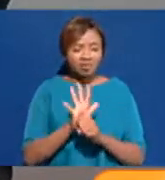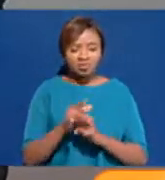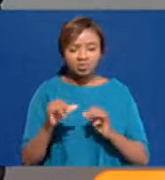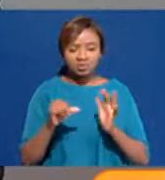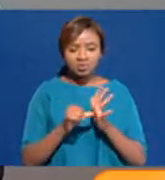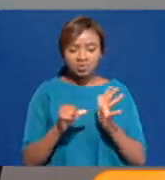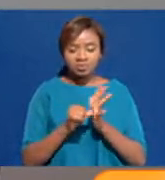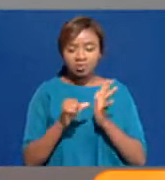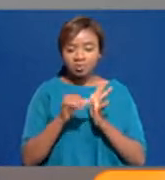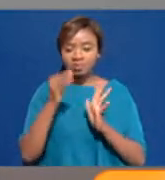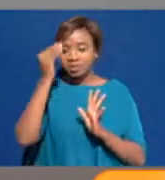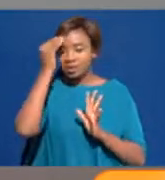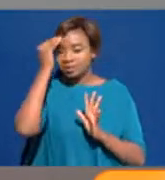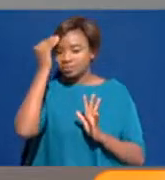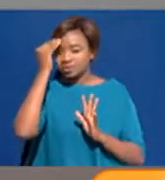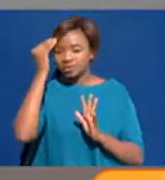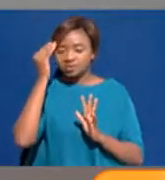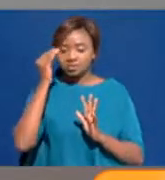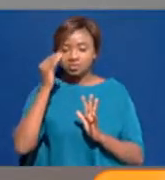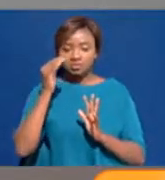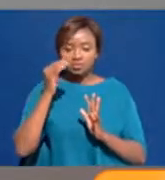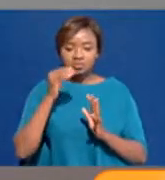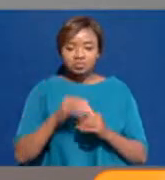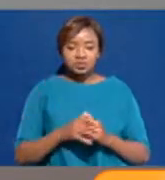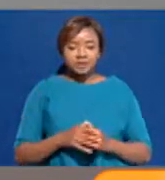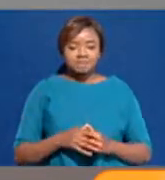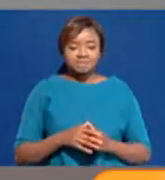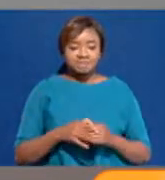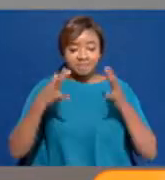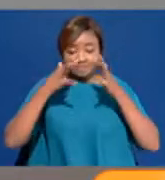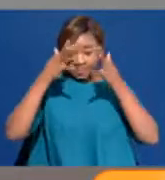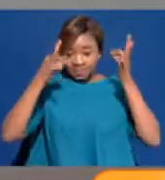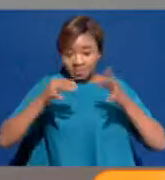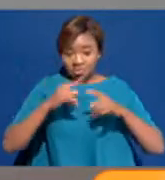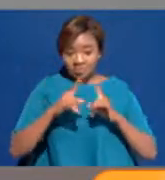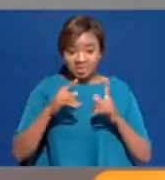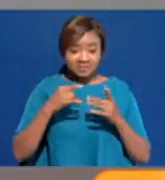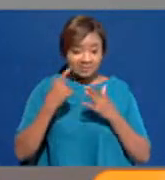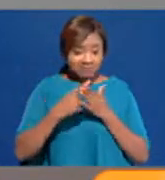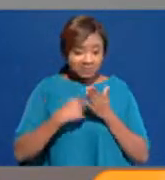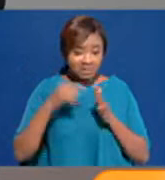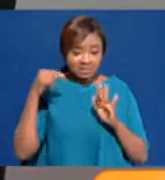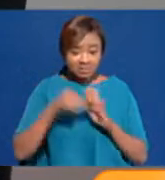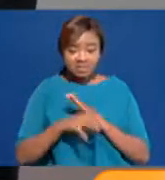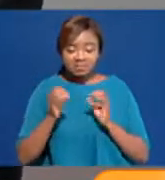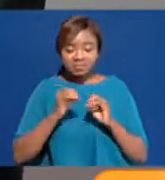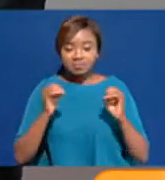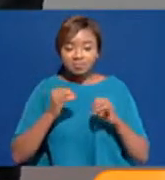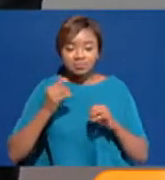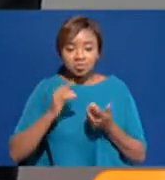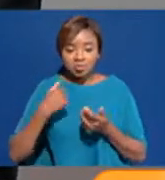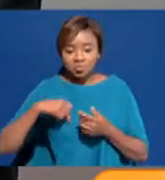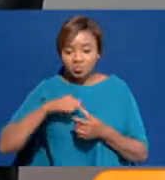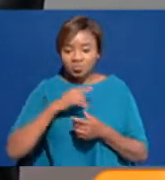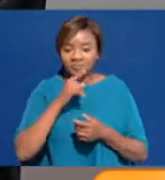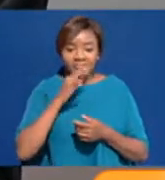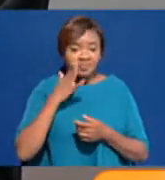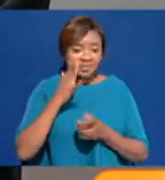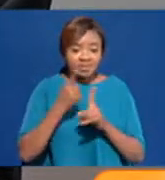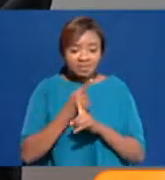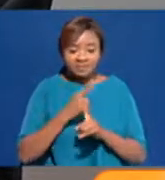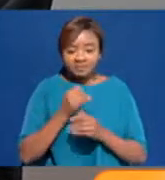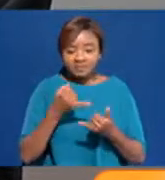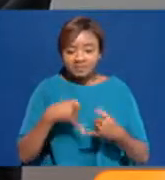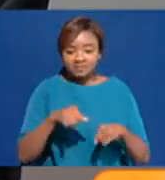education decisions, perhaps not fully thought out, and we're still struggling to understand. So there is enough on